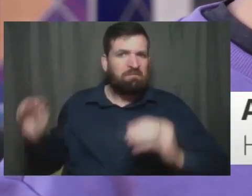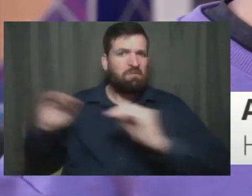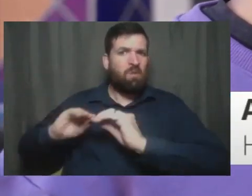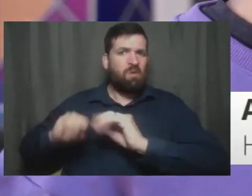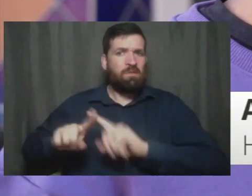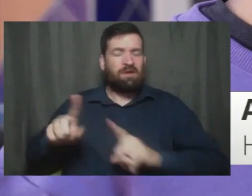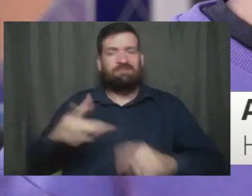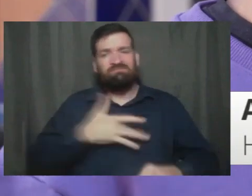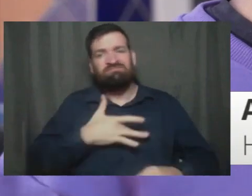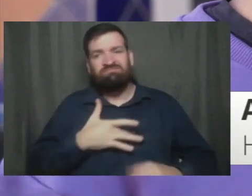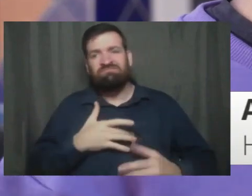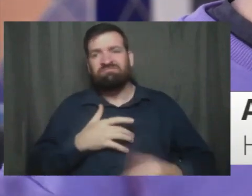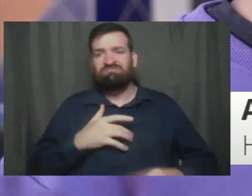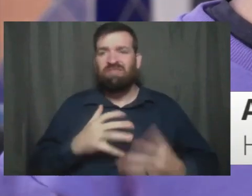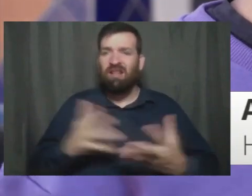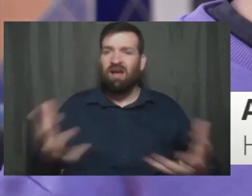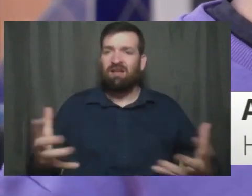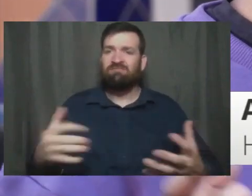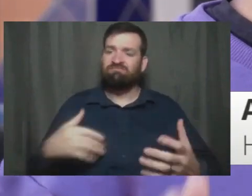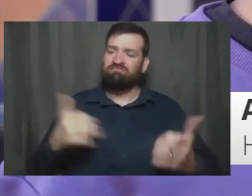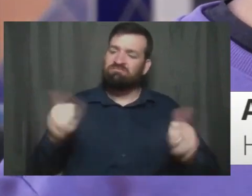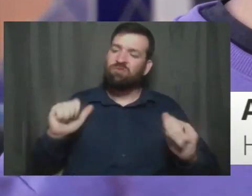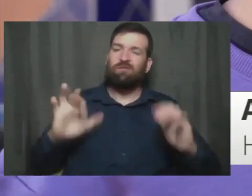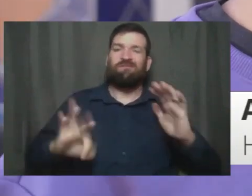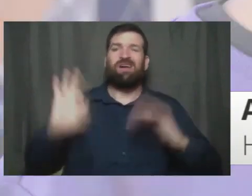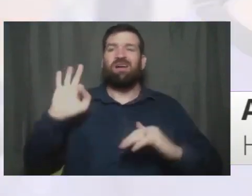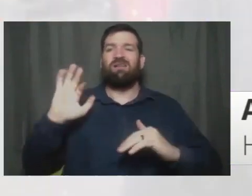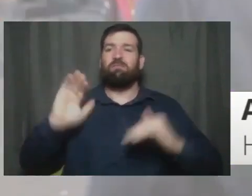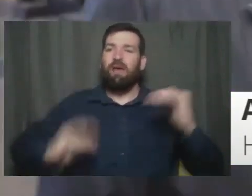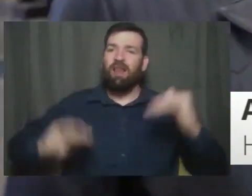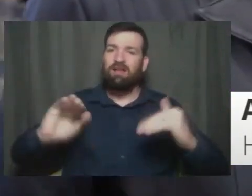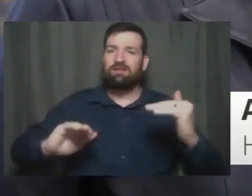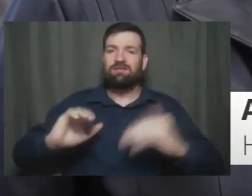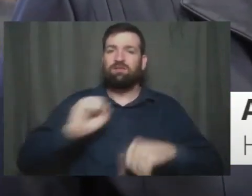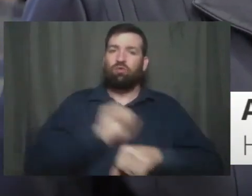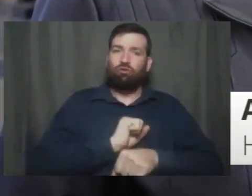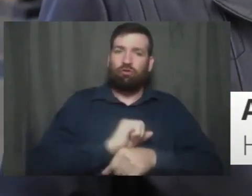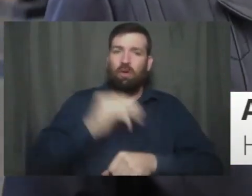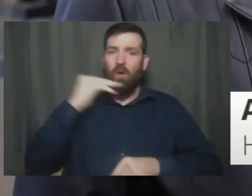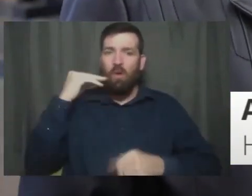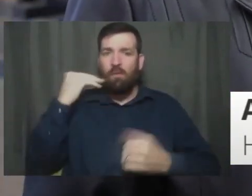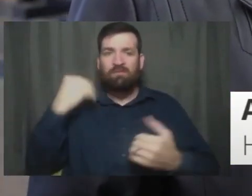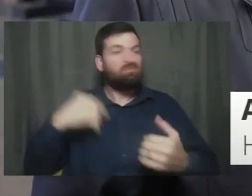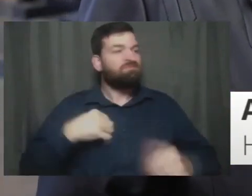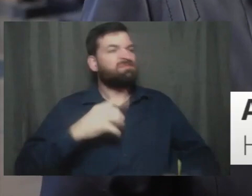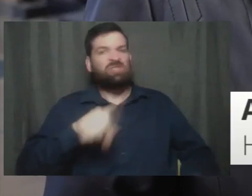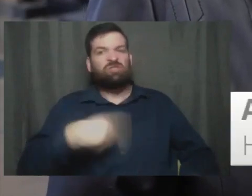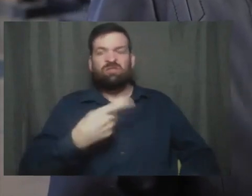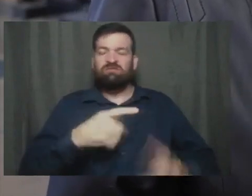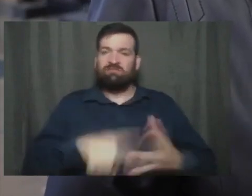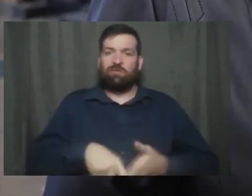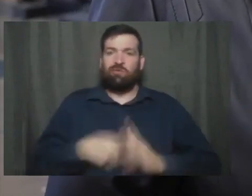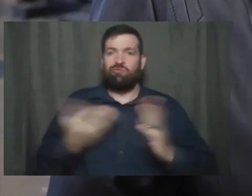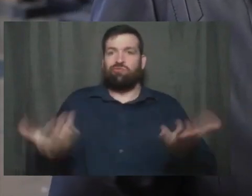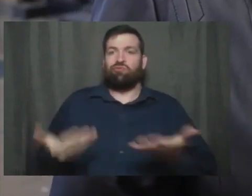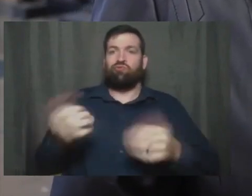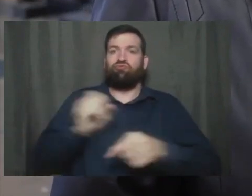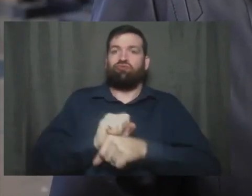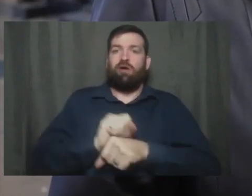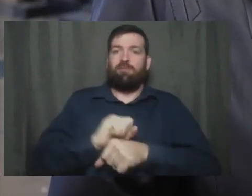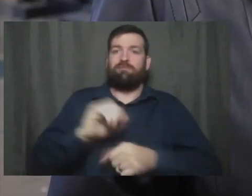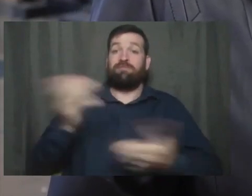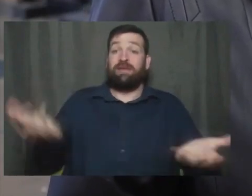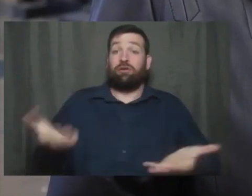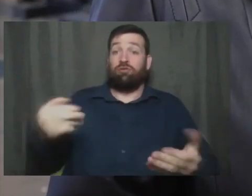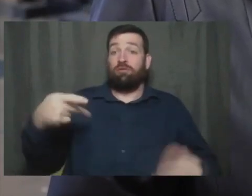to find the balance of work and being at home. Just started a new job here on the plaza, but I was working from home